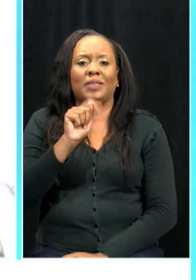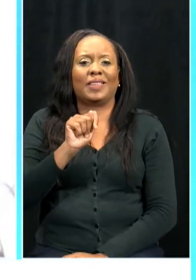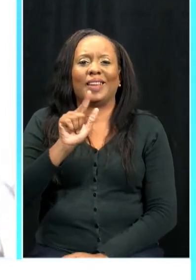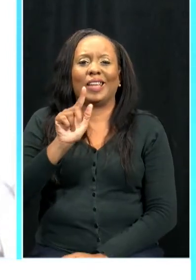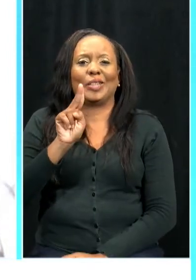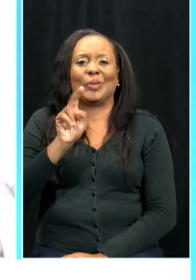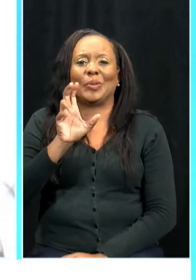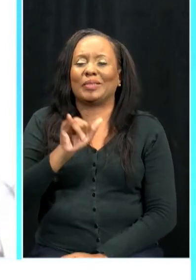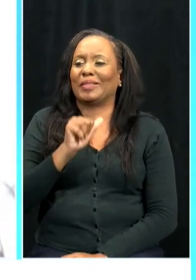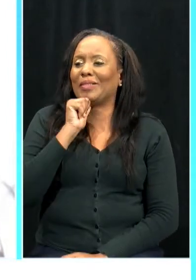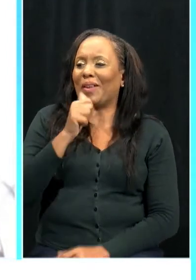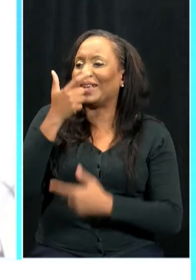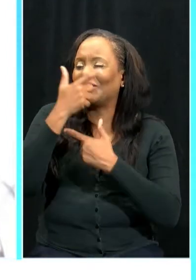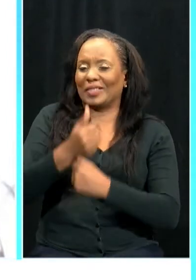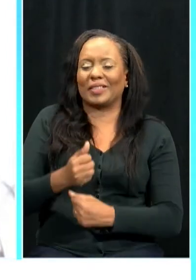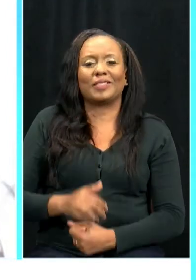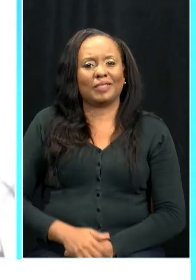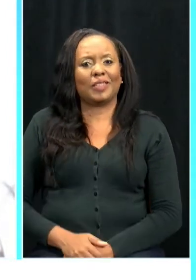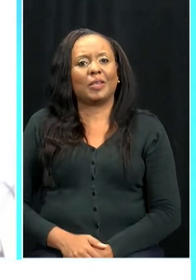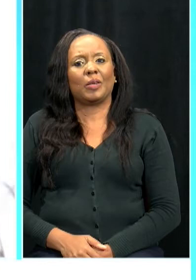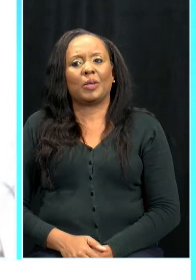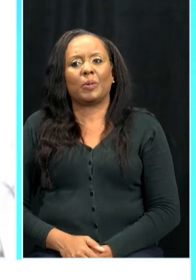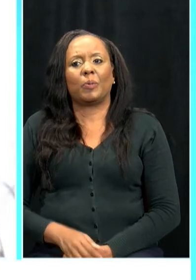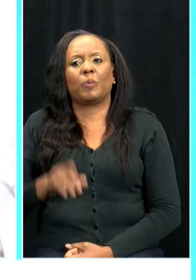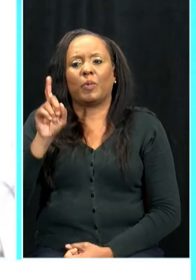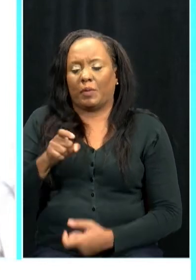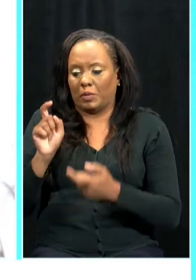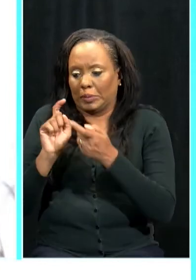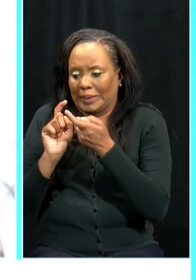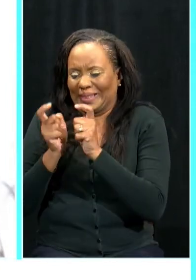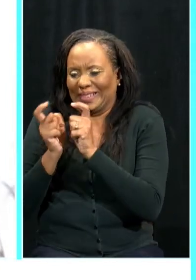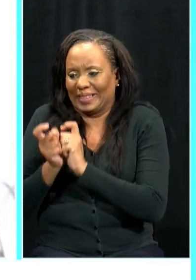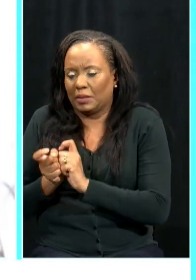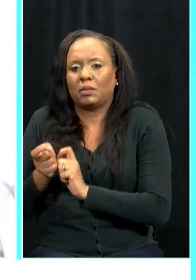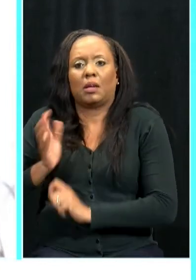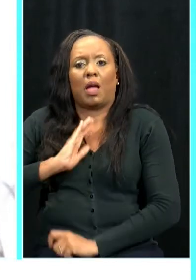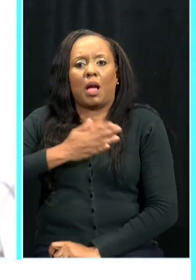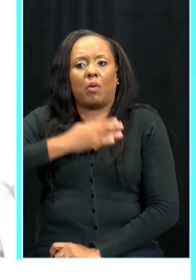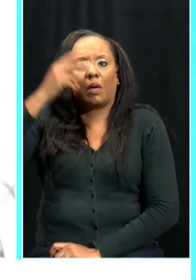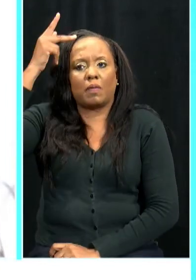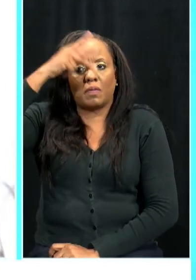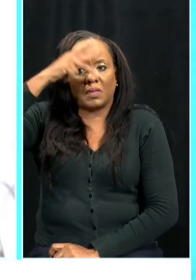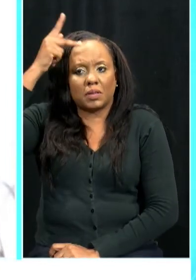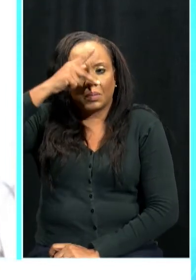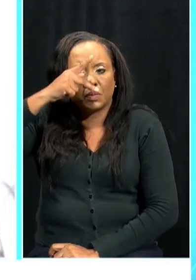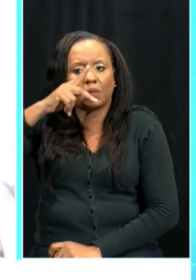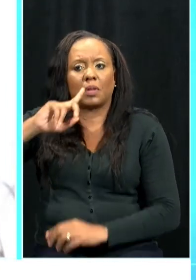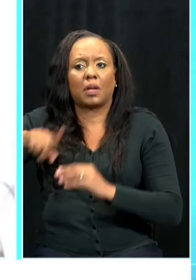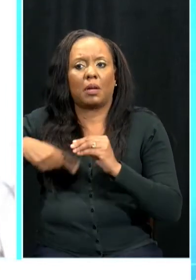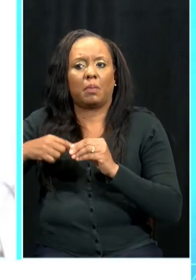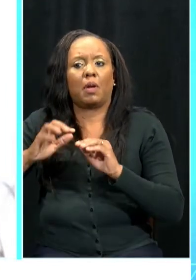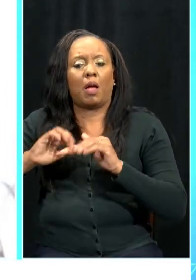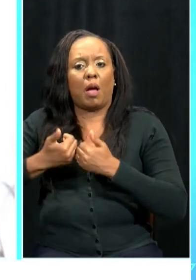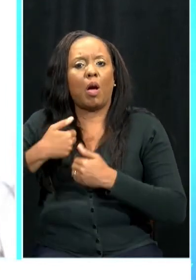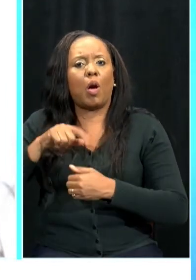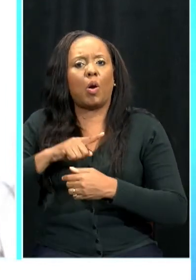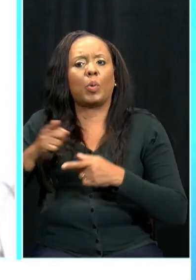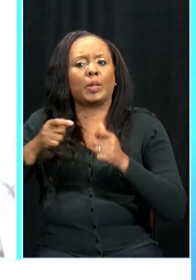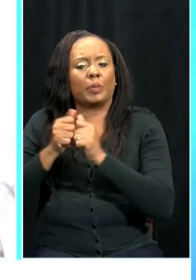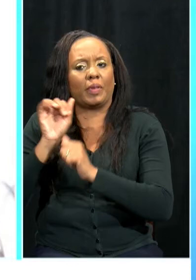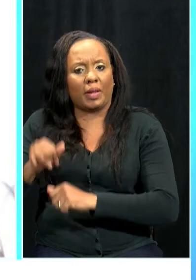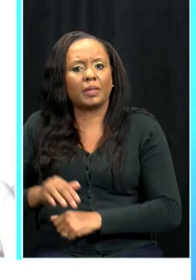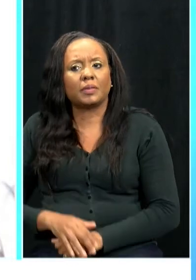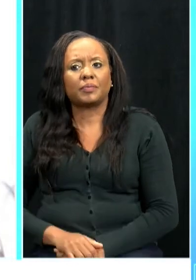specific thing. So we have to show them how our general philosophy would inform how we treat to the But no, done. what I was actually